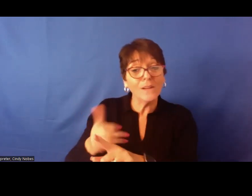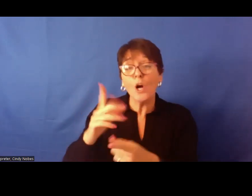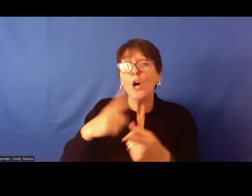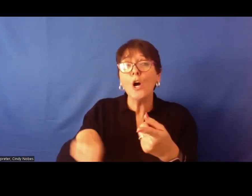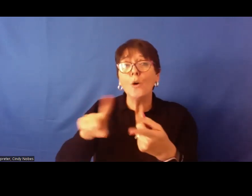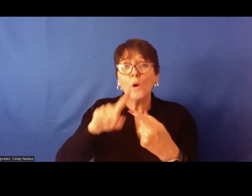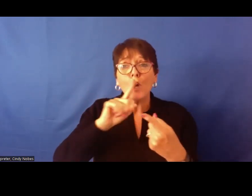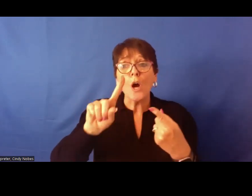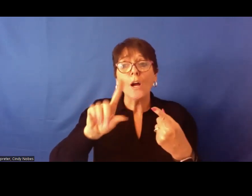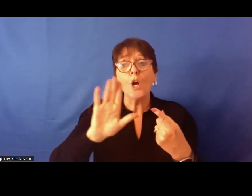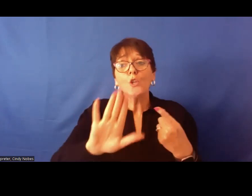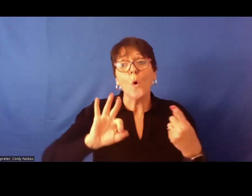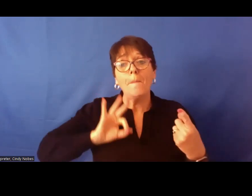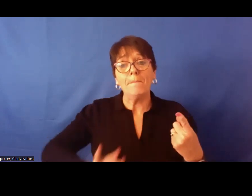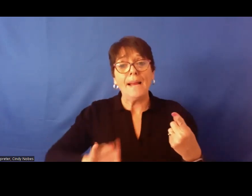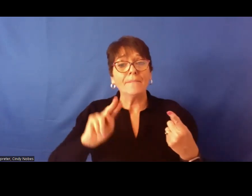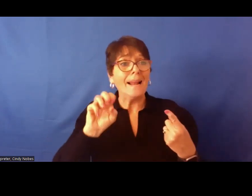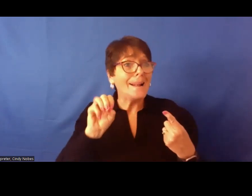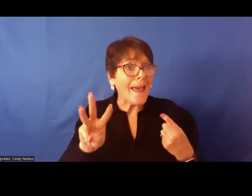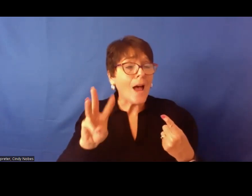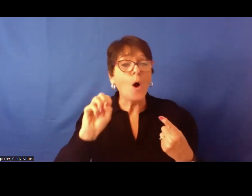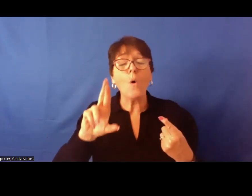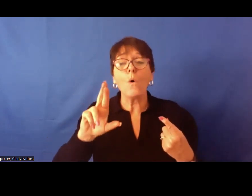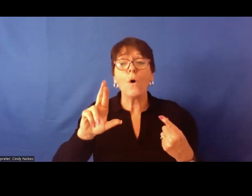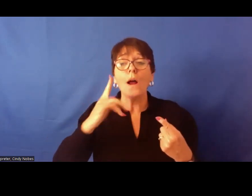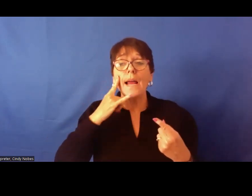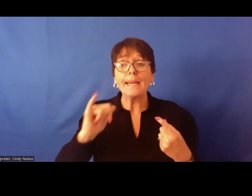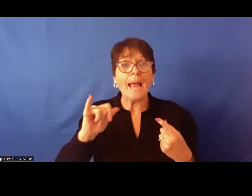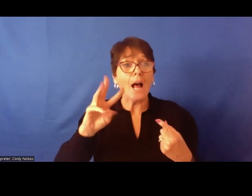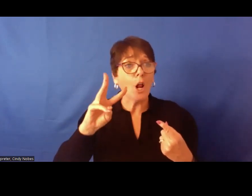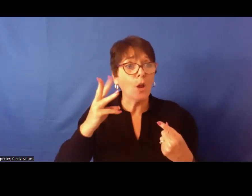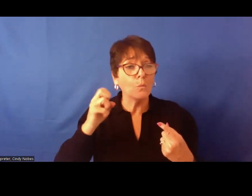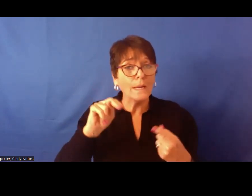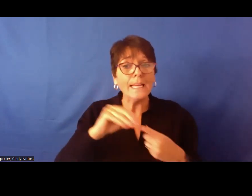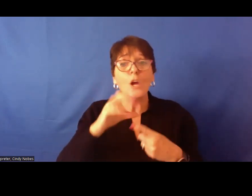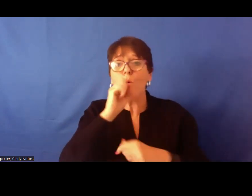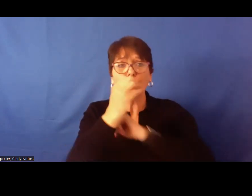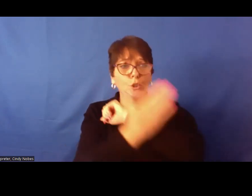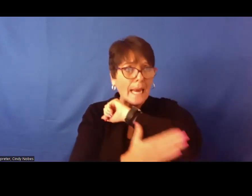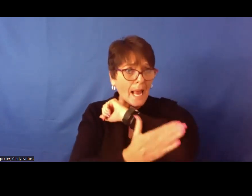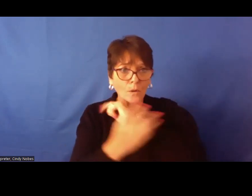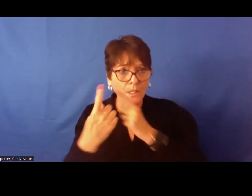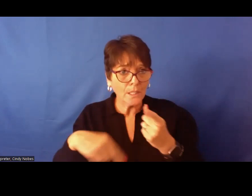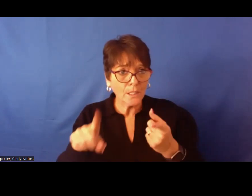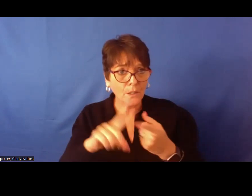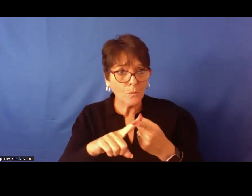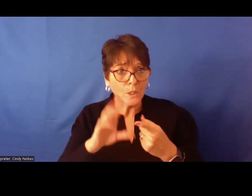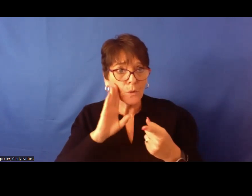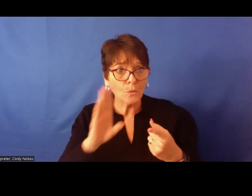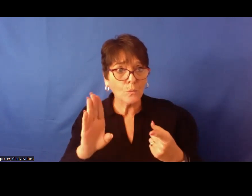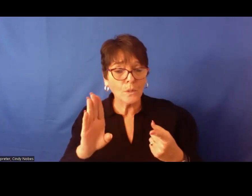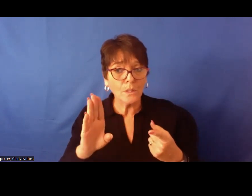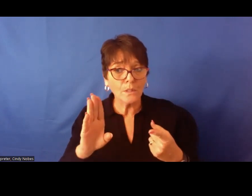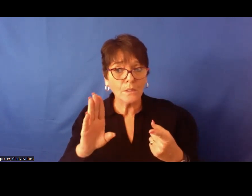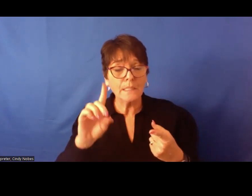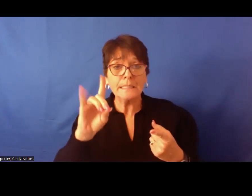the Your Benefits Now or CalWin in Orange County, when are those going to be disabled, if they are